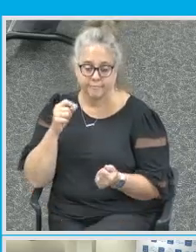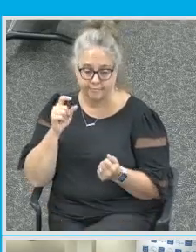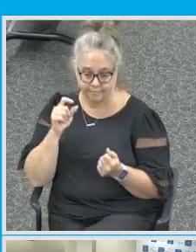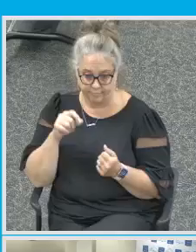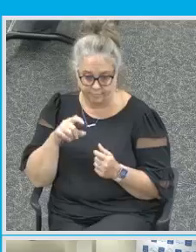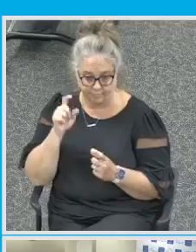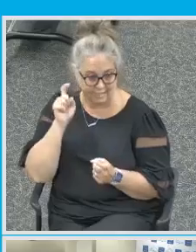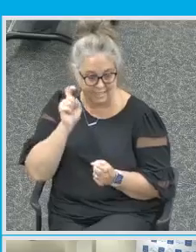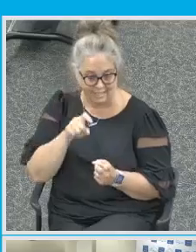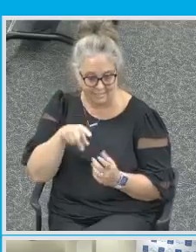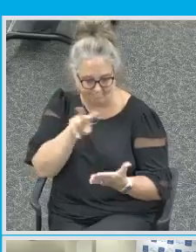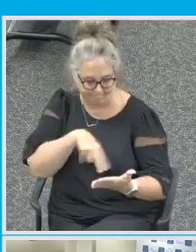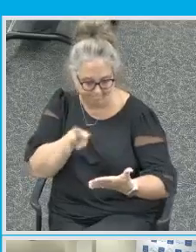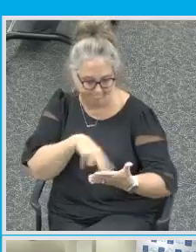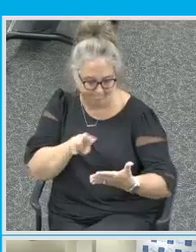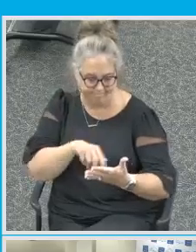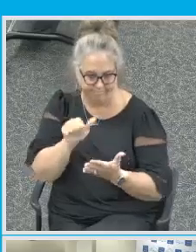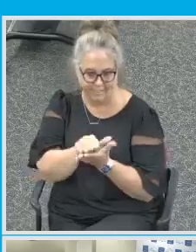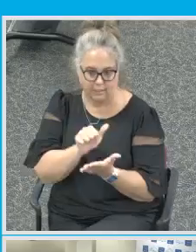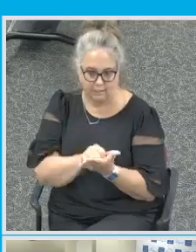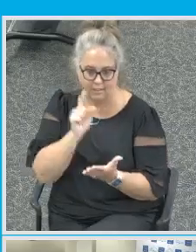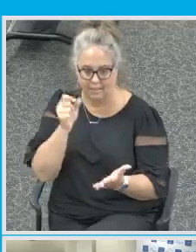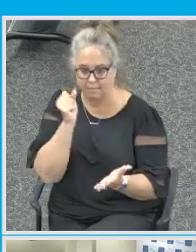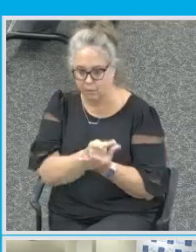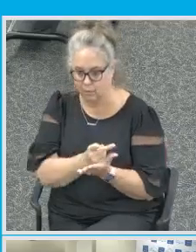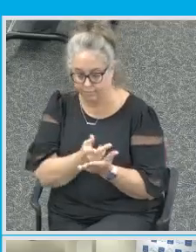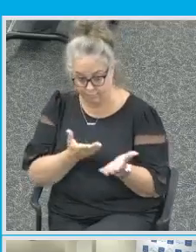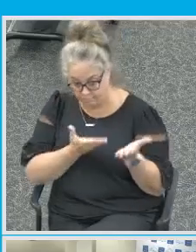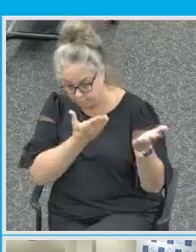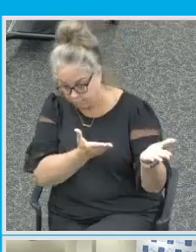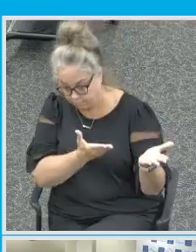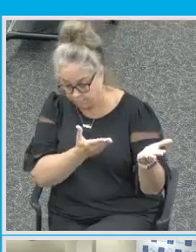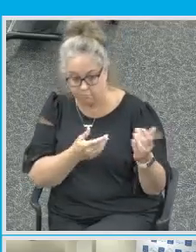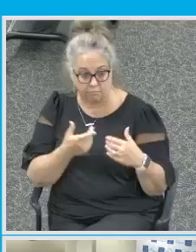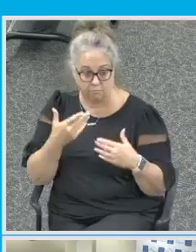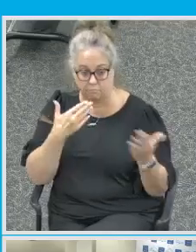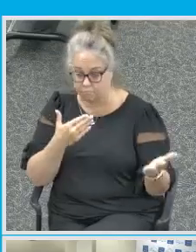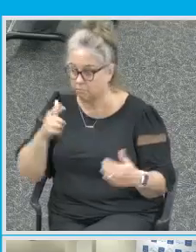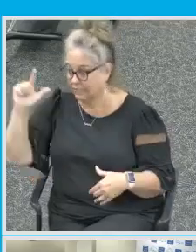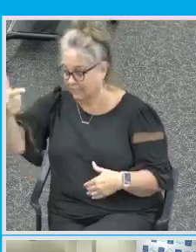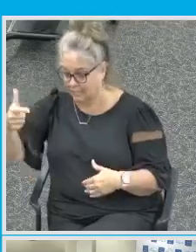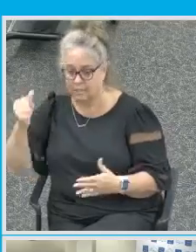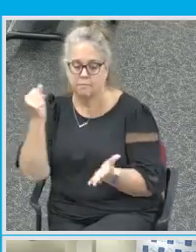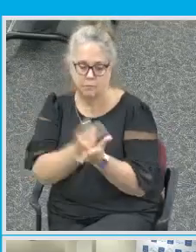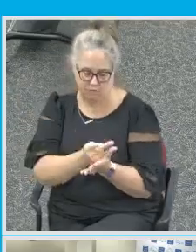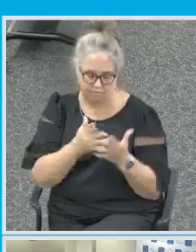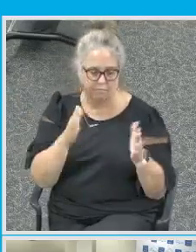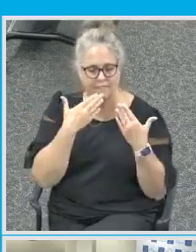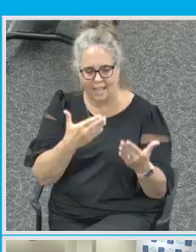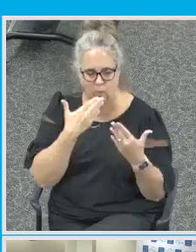So moved. Okay, thank you, Doris. Thank you.